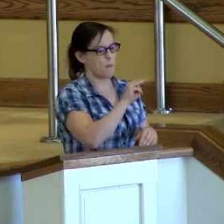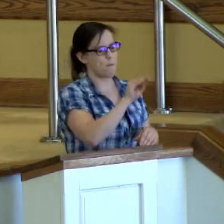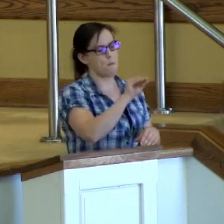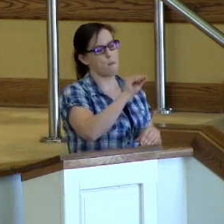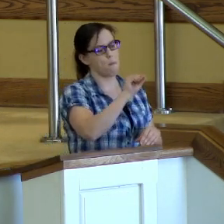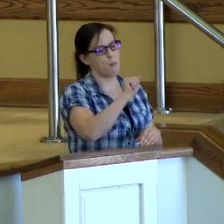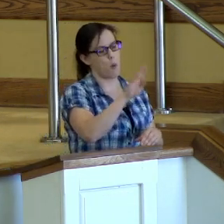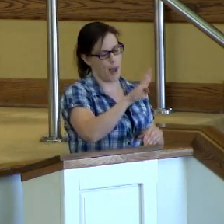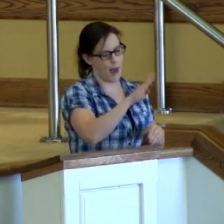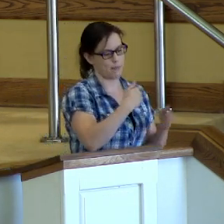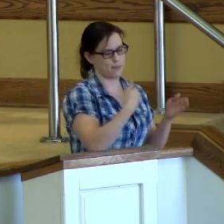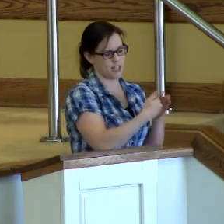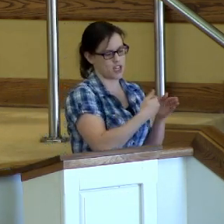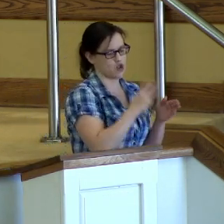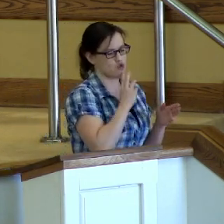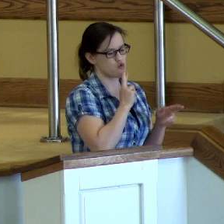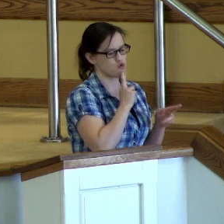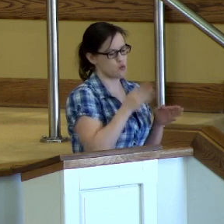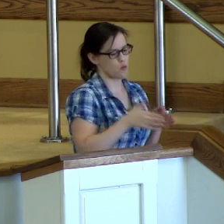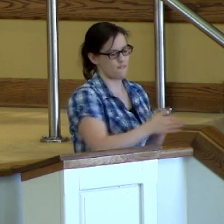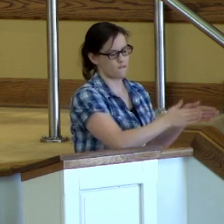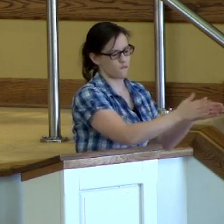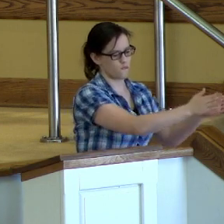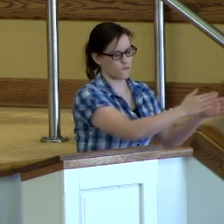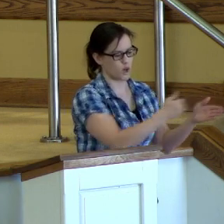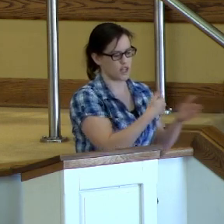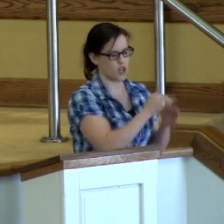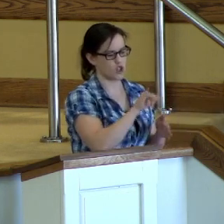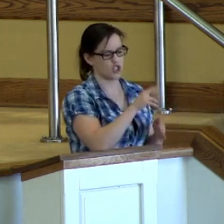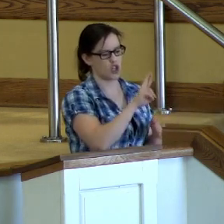of Jordan by Jericho. And Balak, the son of